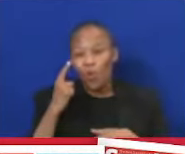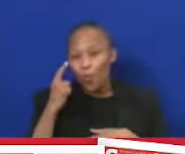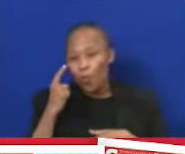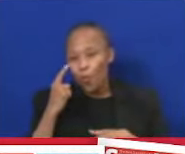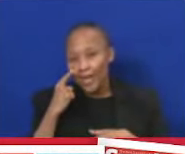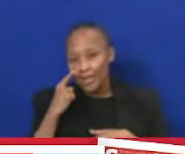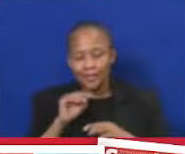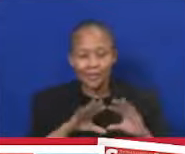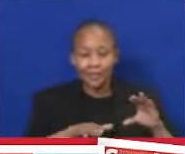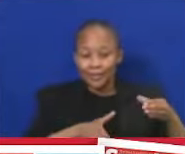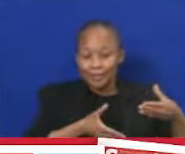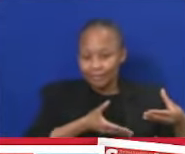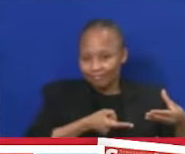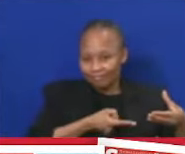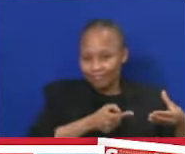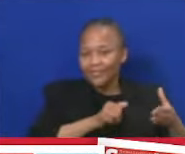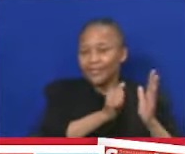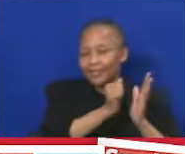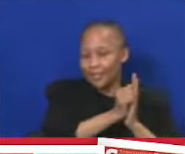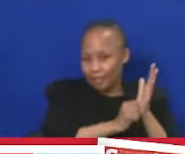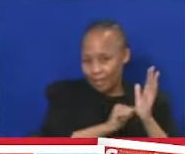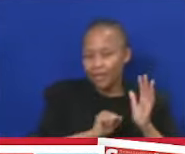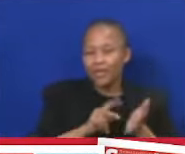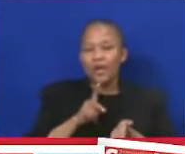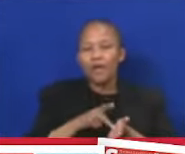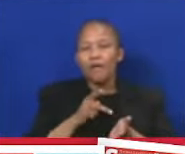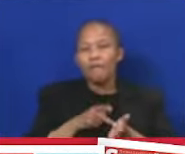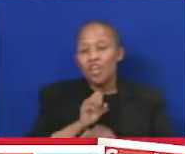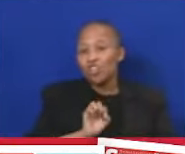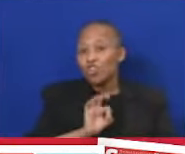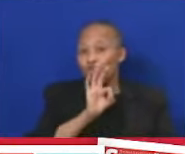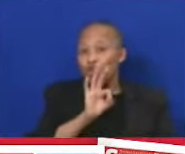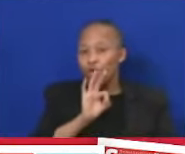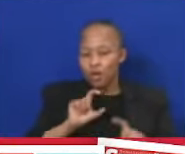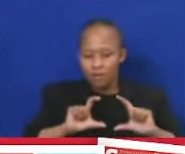to page 3, paragraph 1.